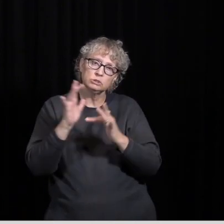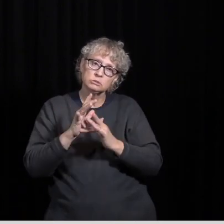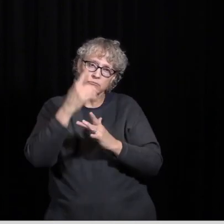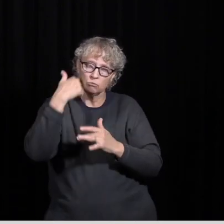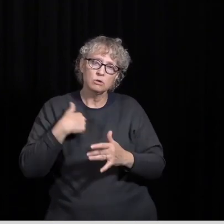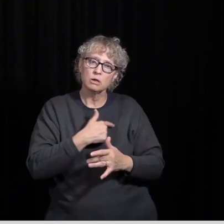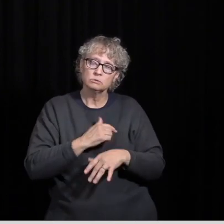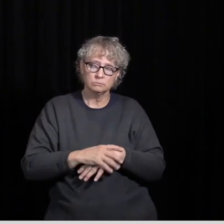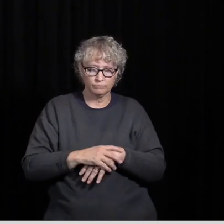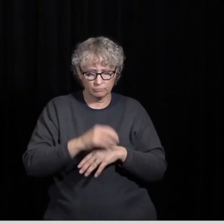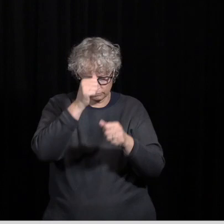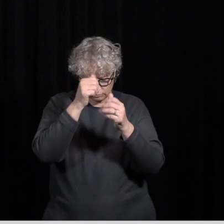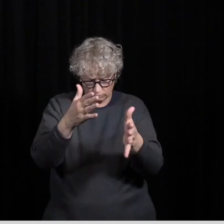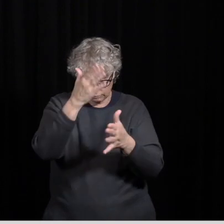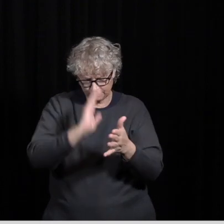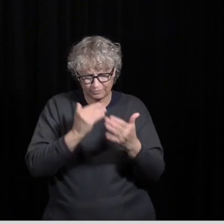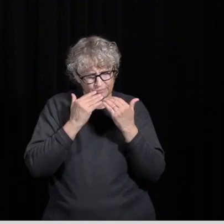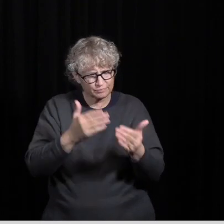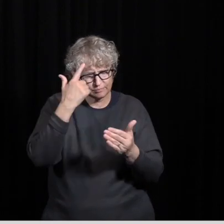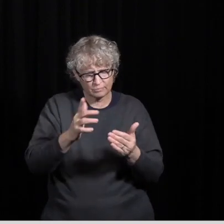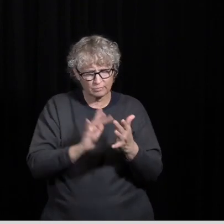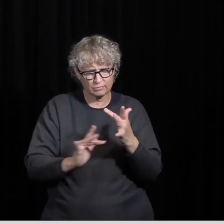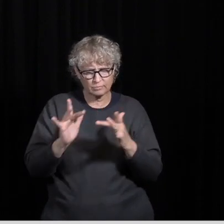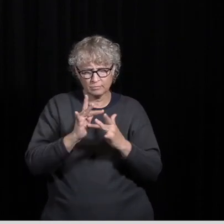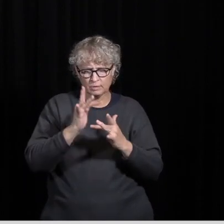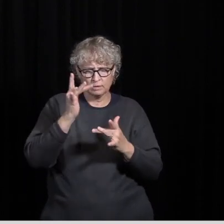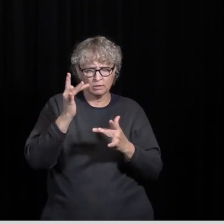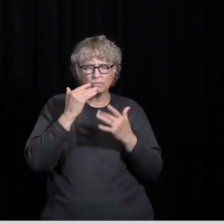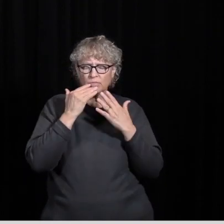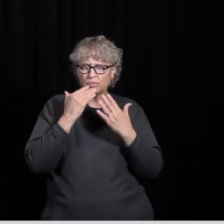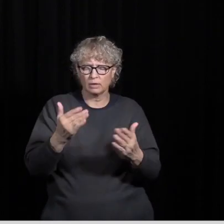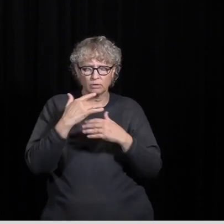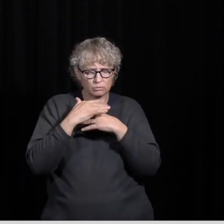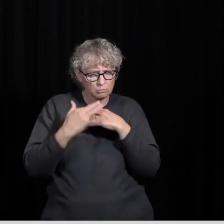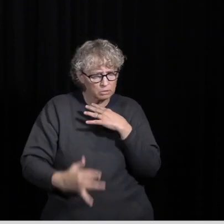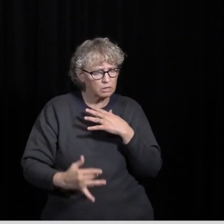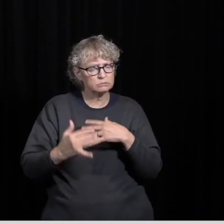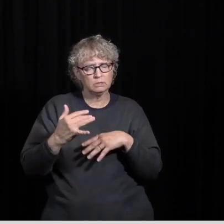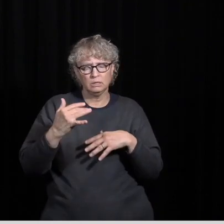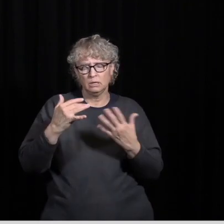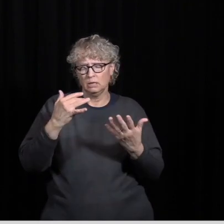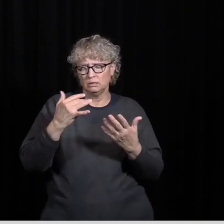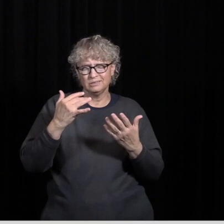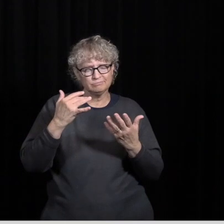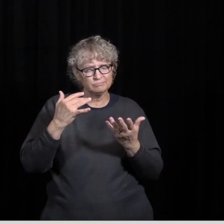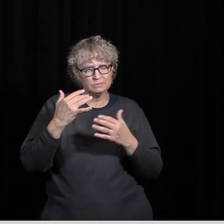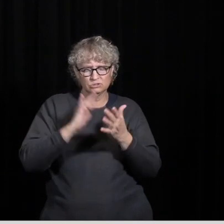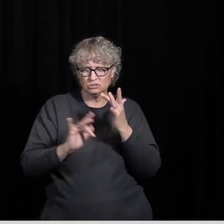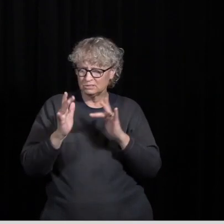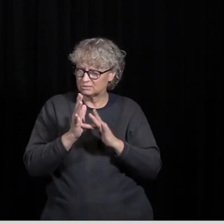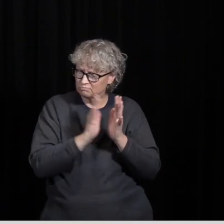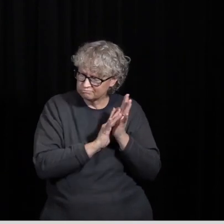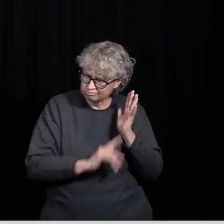us. Father God, thank you for Jesus. Thank you for the blood that he shed that makes us just as if